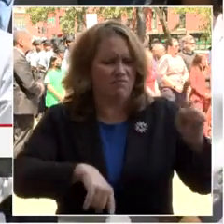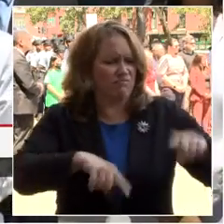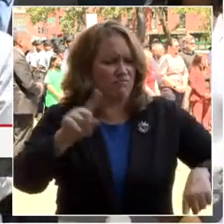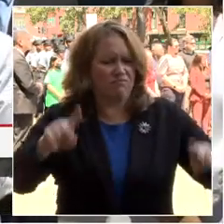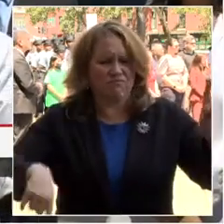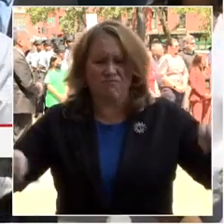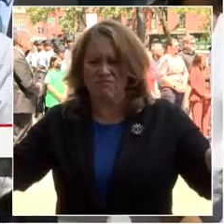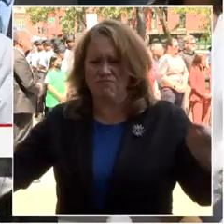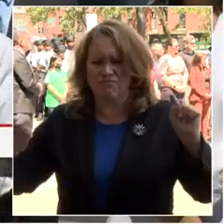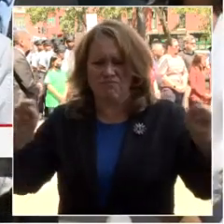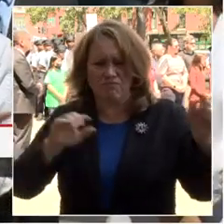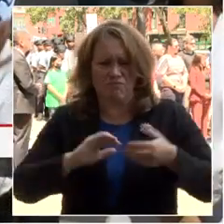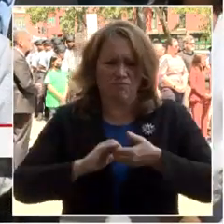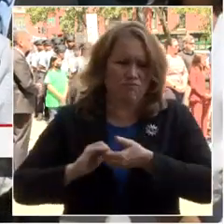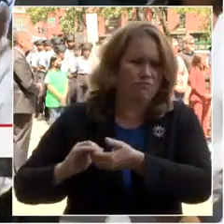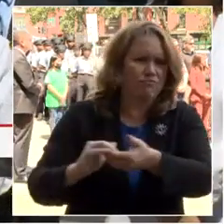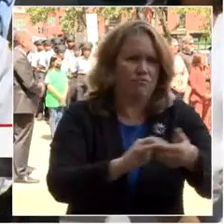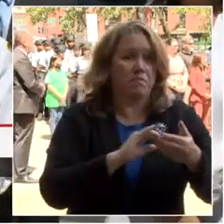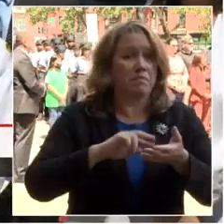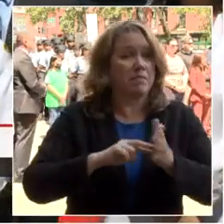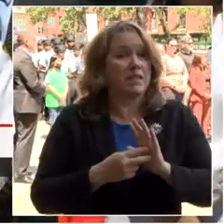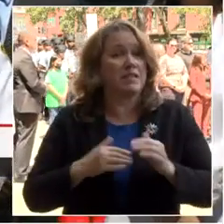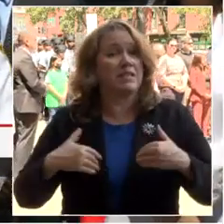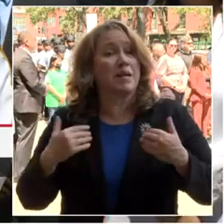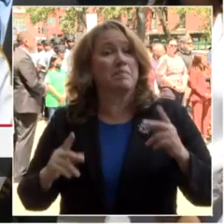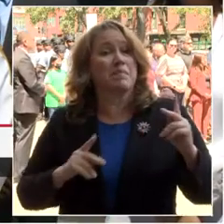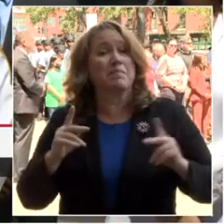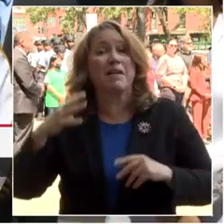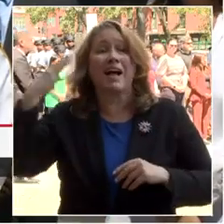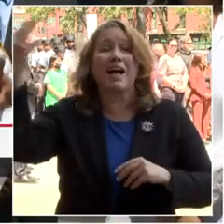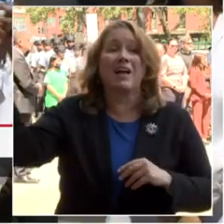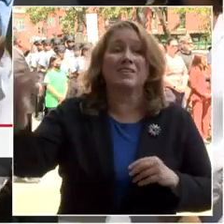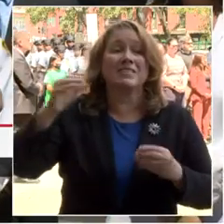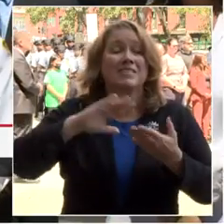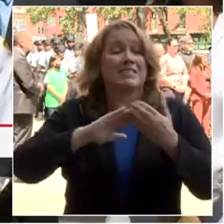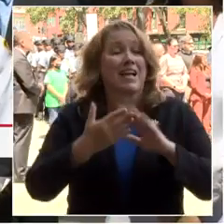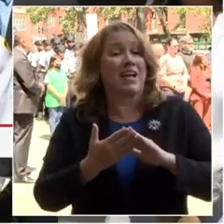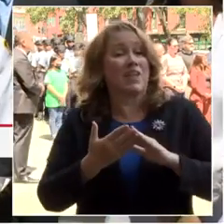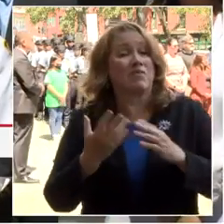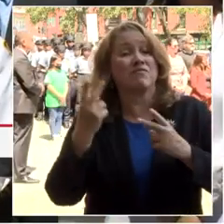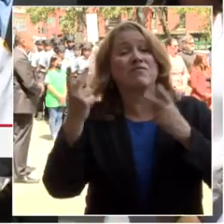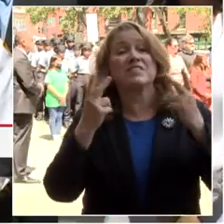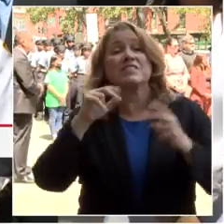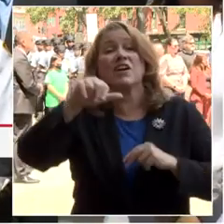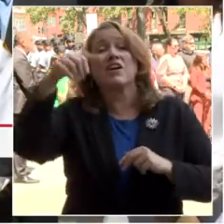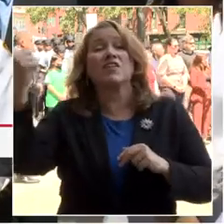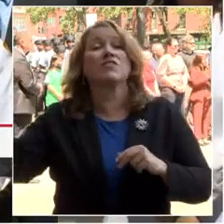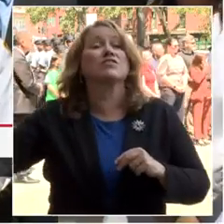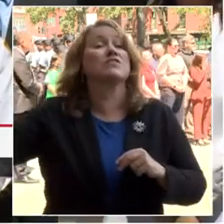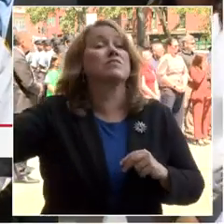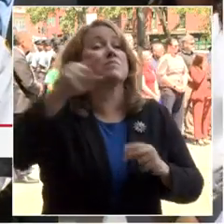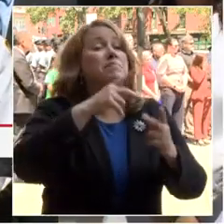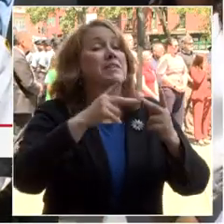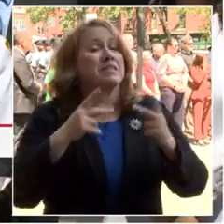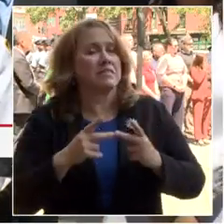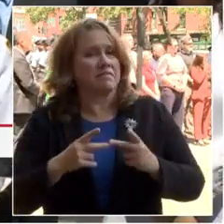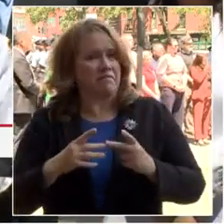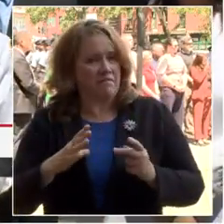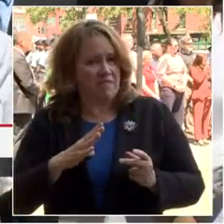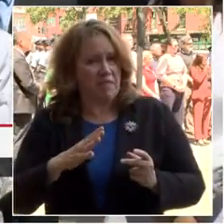taking young people out of town, out of D.C., and then those who are remaining local will be working with the GO